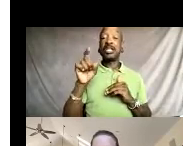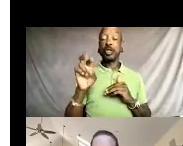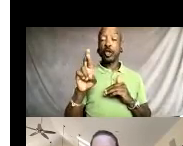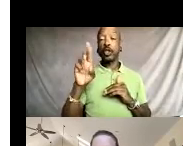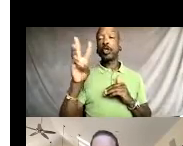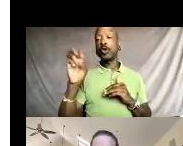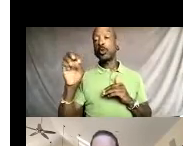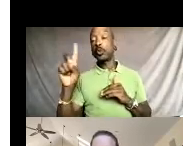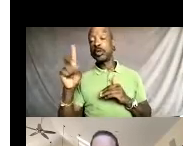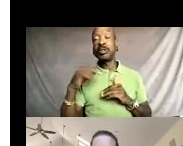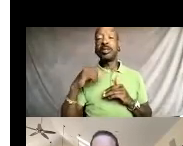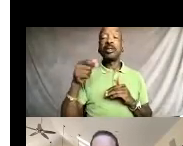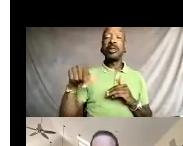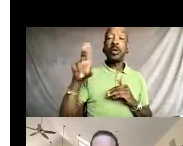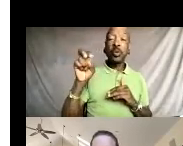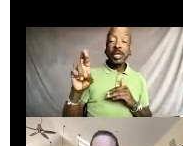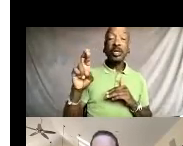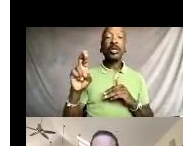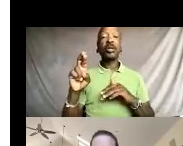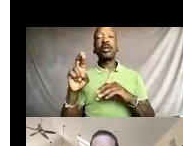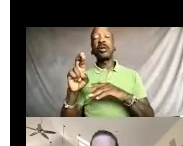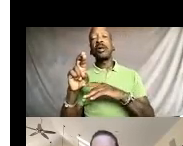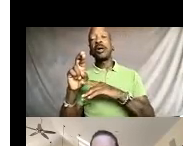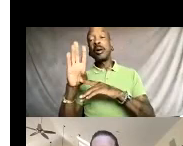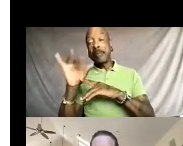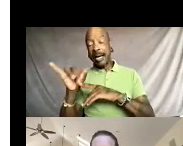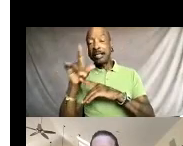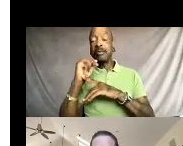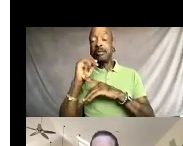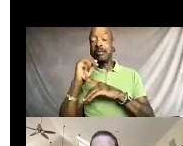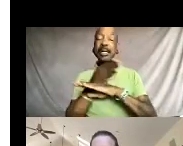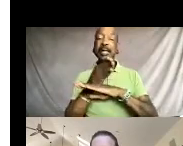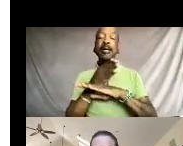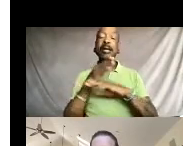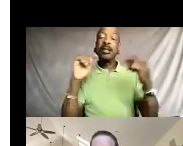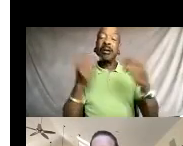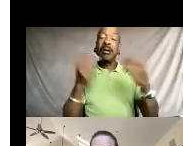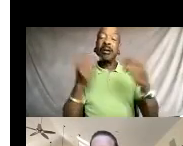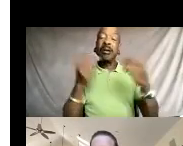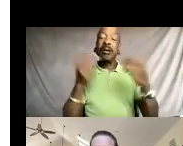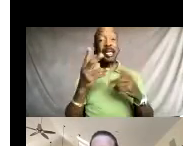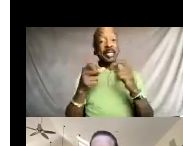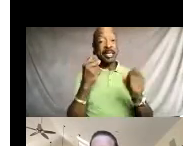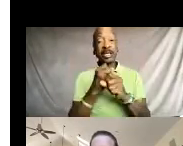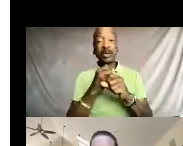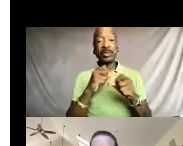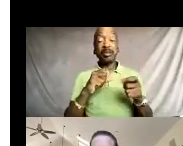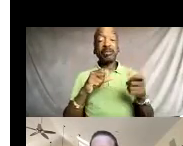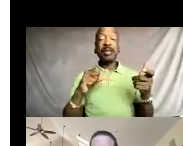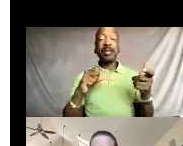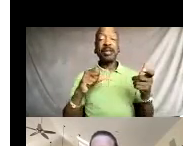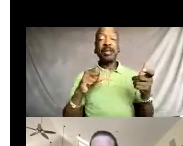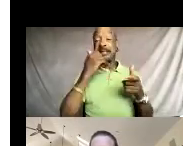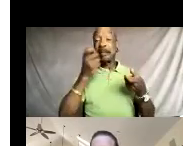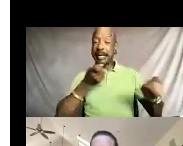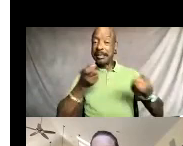movement coming to relationship with forests to repair the harm of years of mismanagement, all while offering a place to heal. We